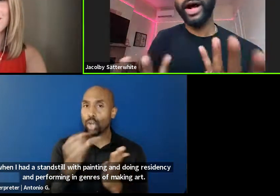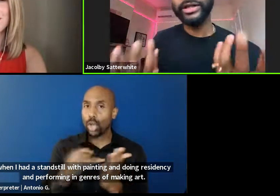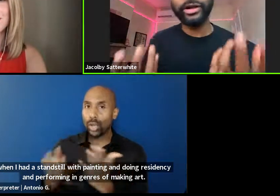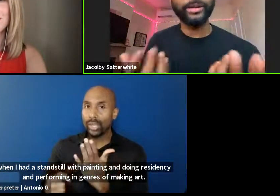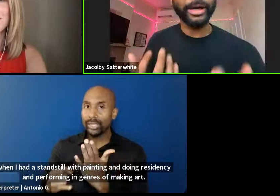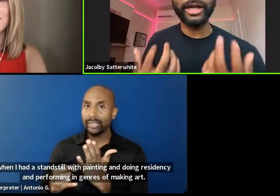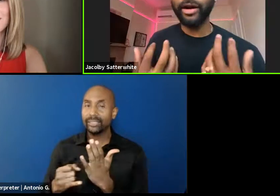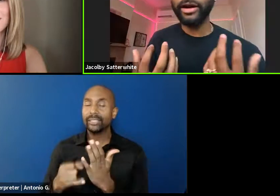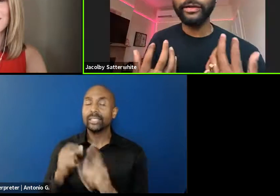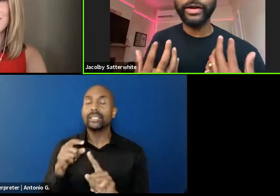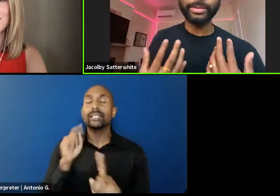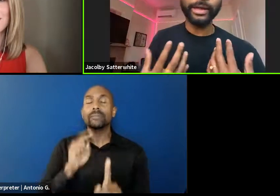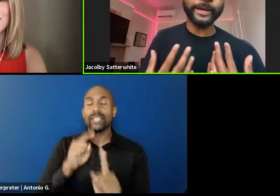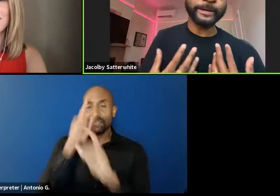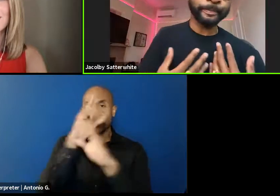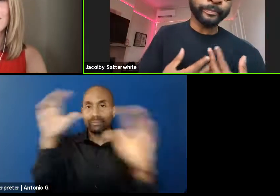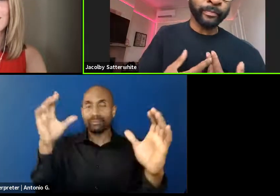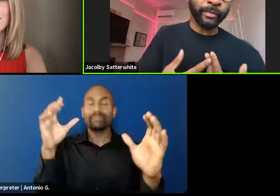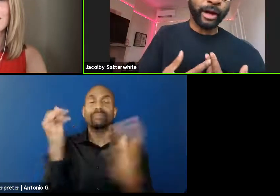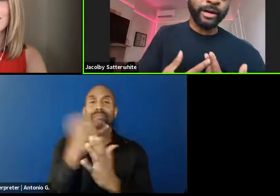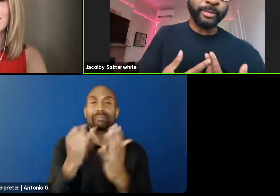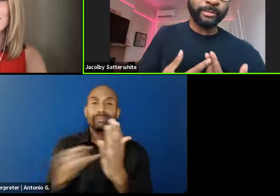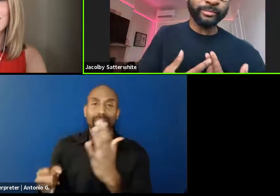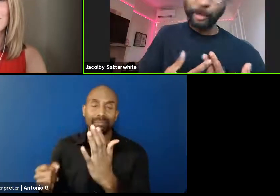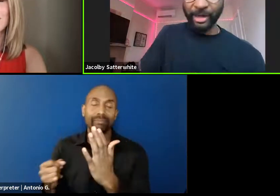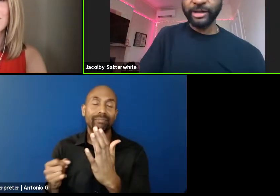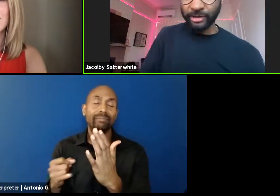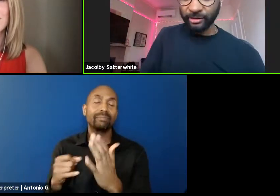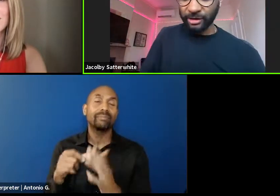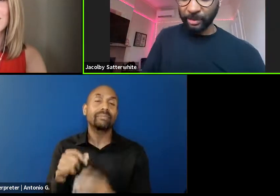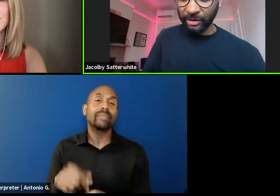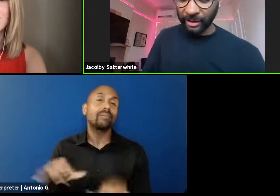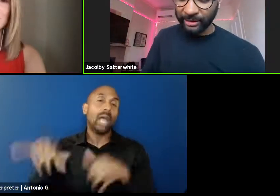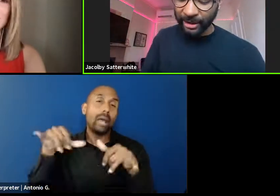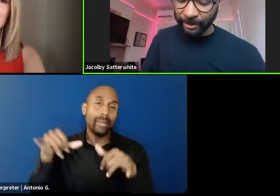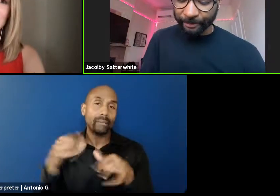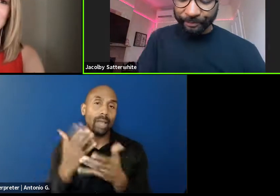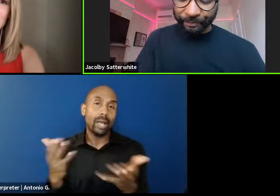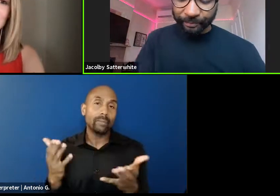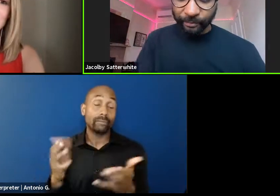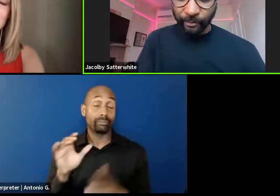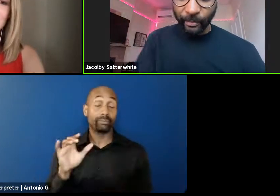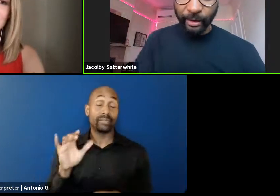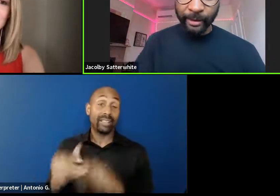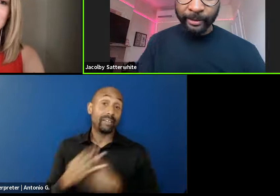is the reason why I started making art in the first place. I mean, I speed things up.